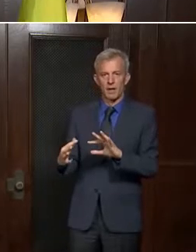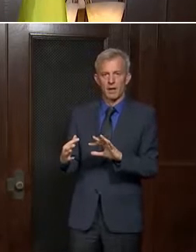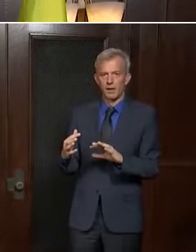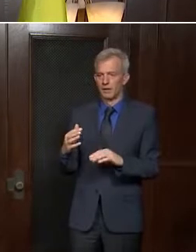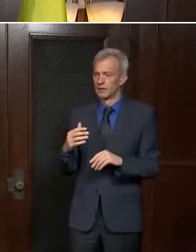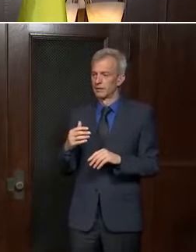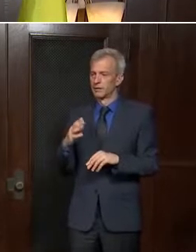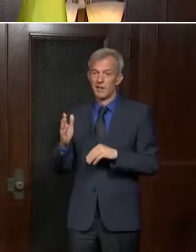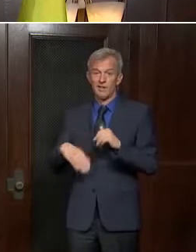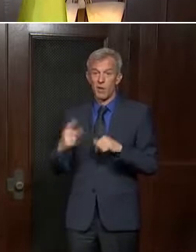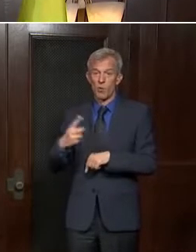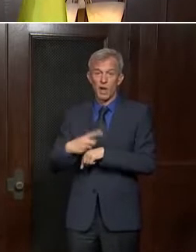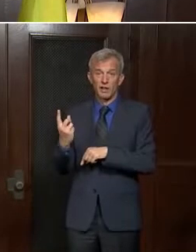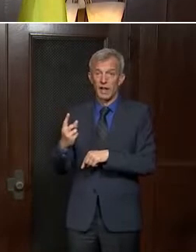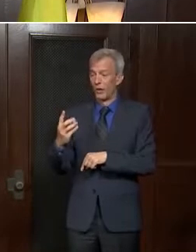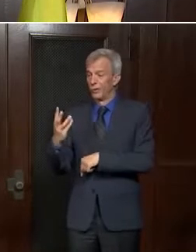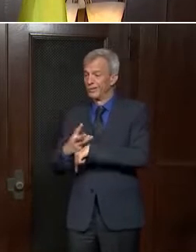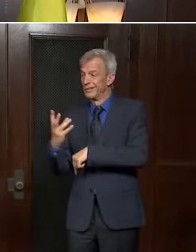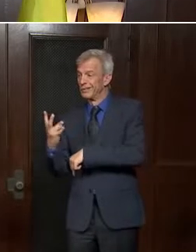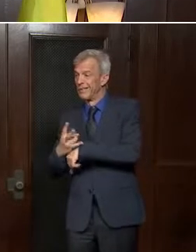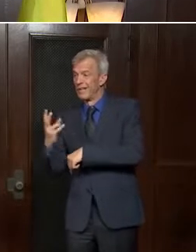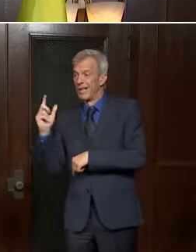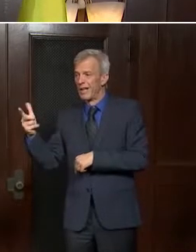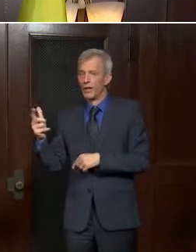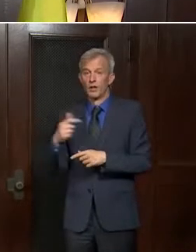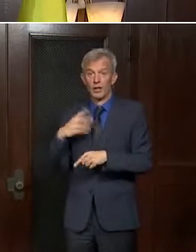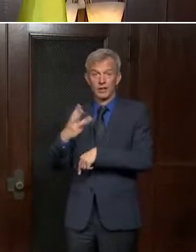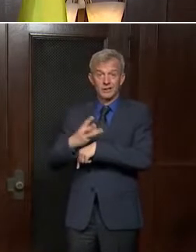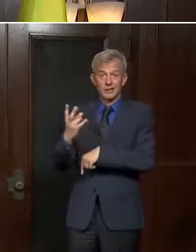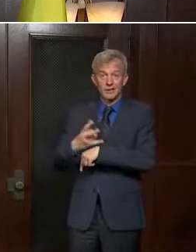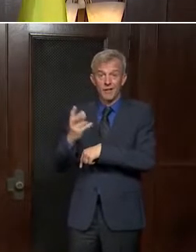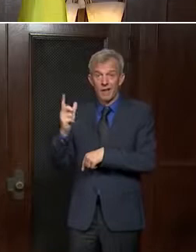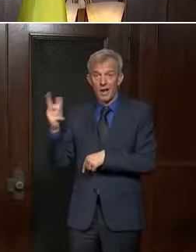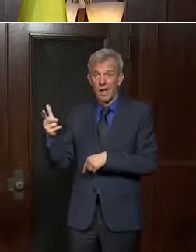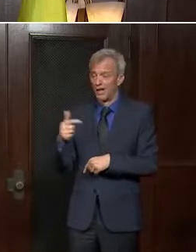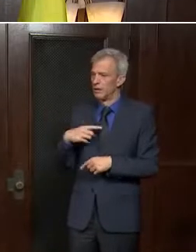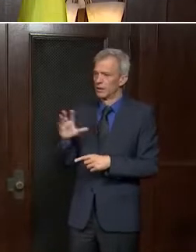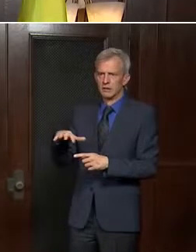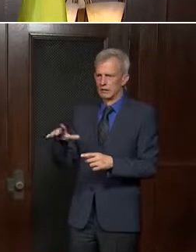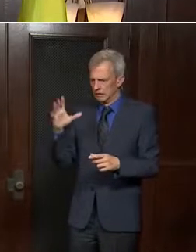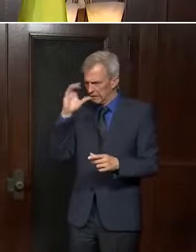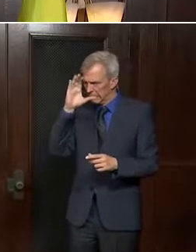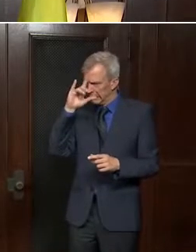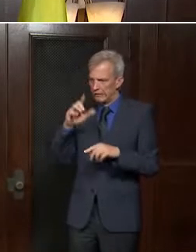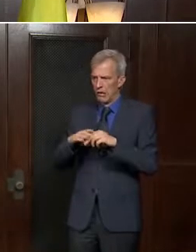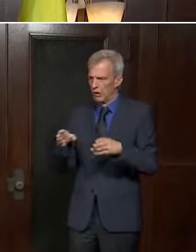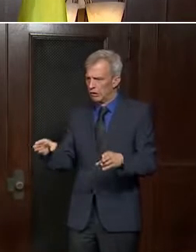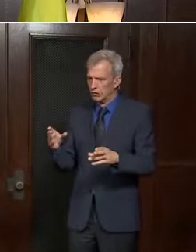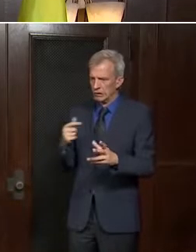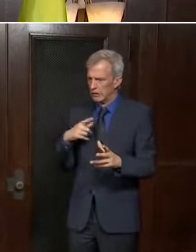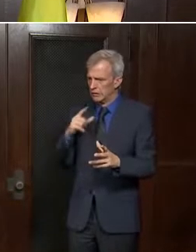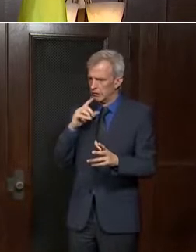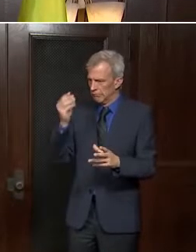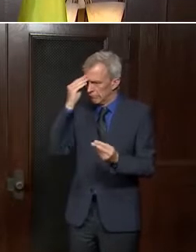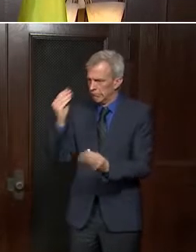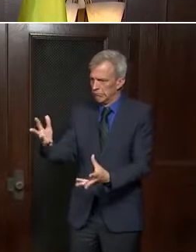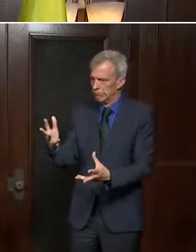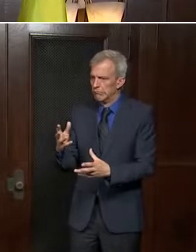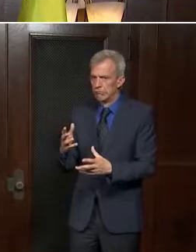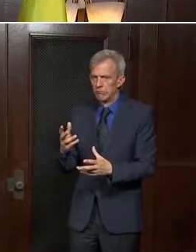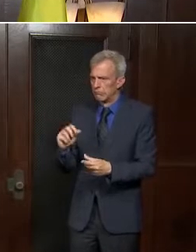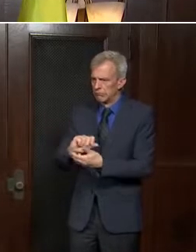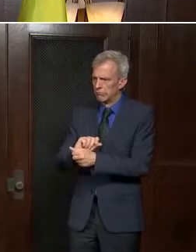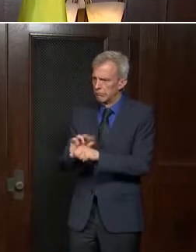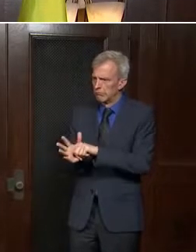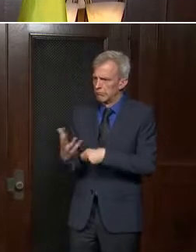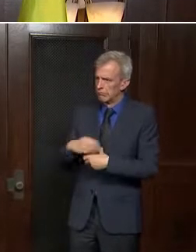7 days later, where you might not be able to find that individual and let her or let him know what the results are. So we have some good things cooking.